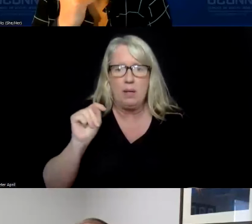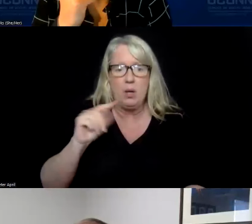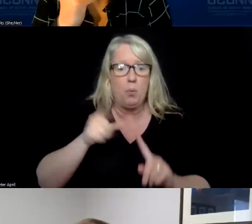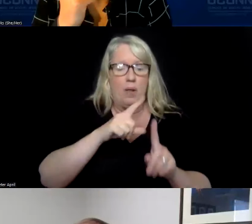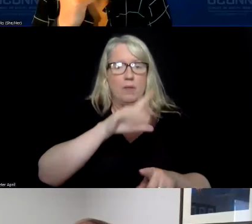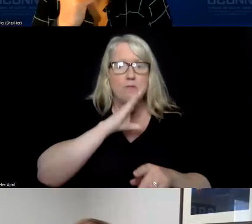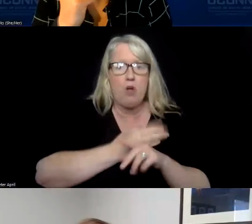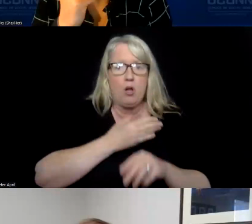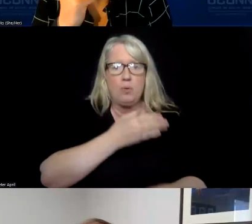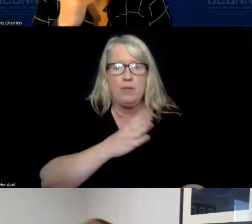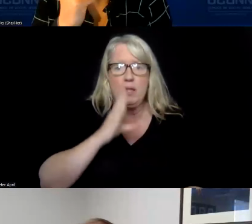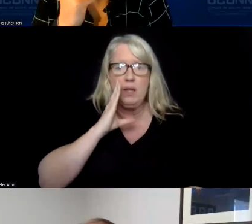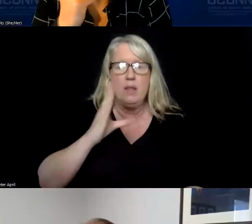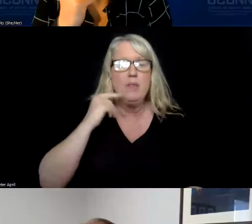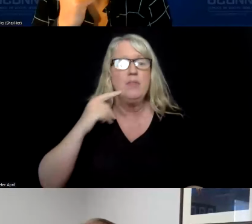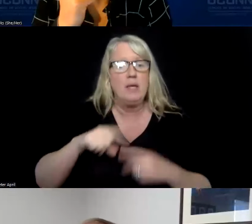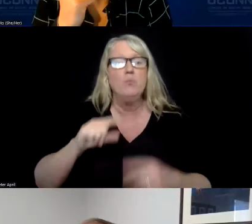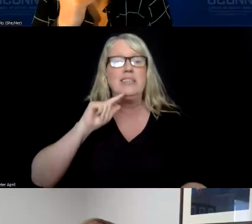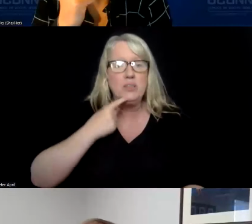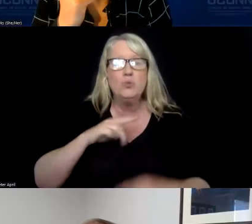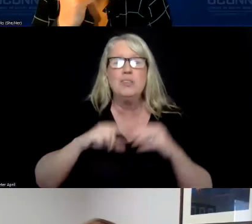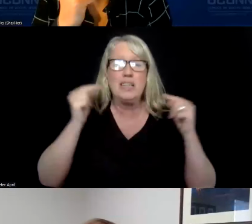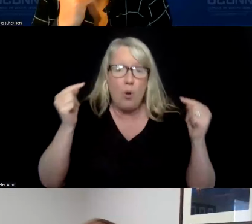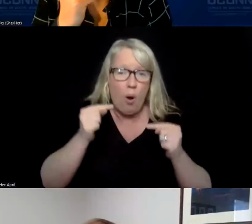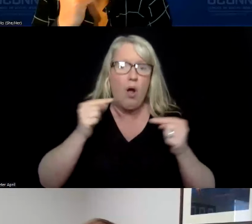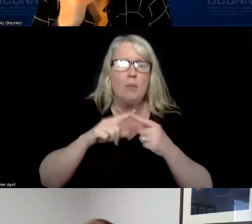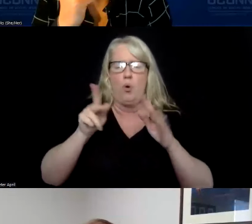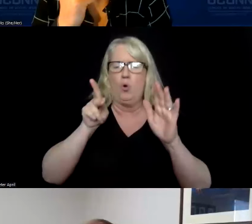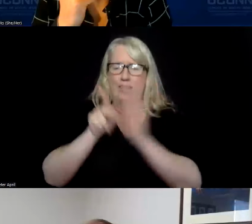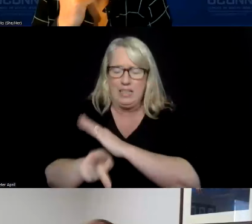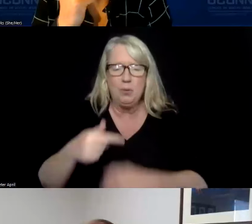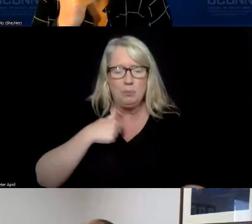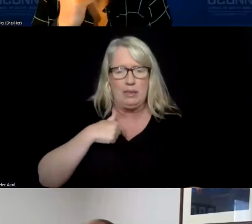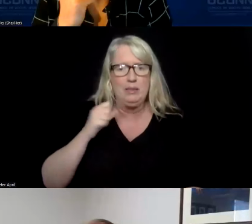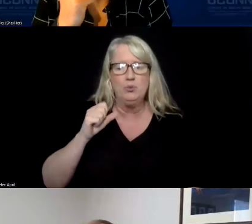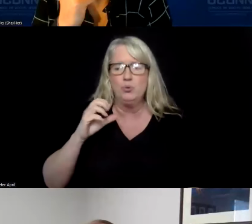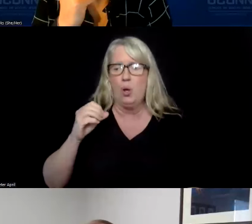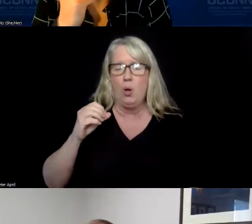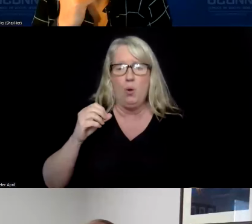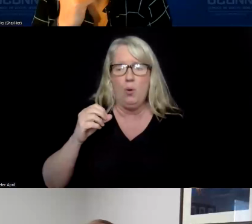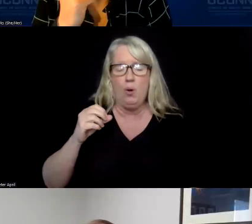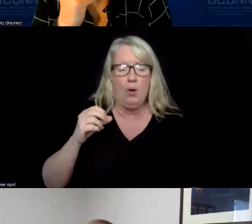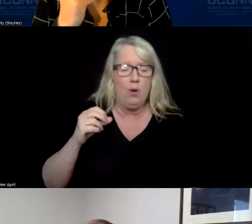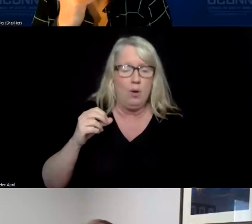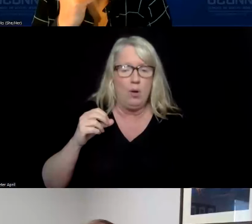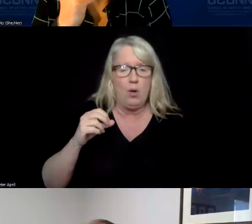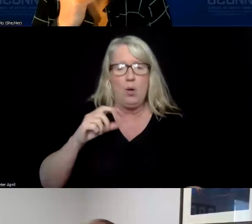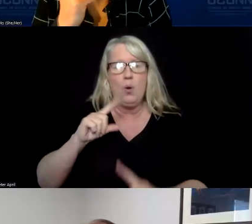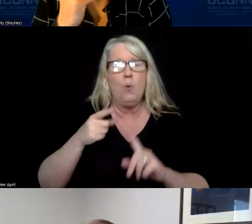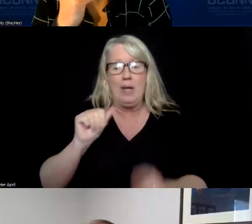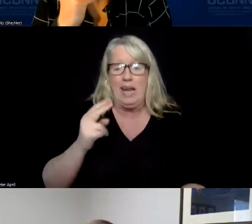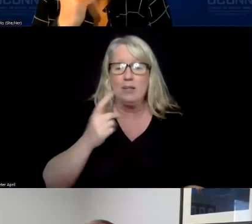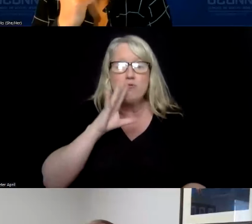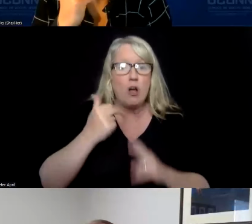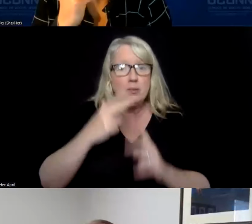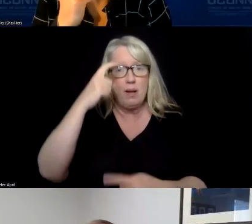that they would seriously harm or kill me. So when Angela talks about the trauma, we all